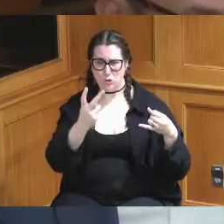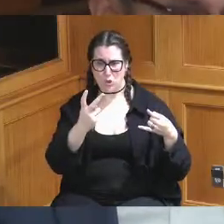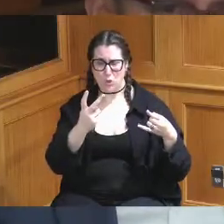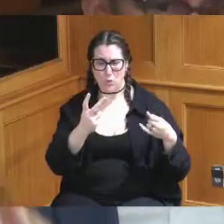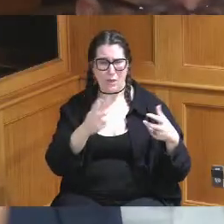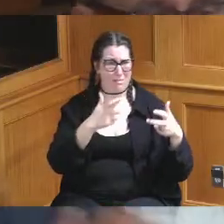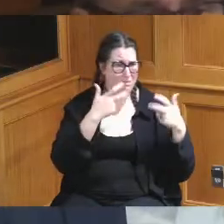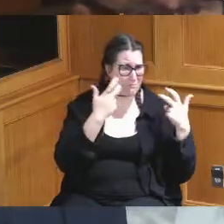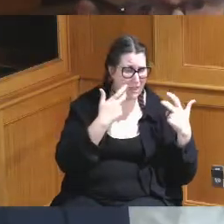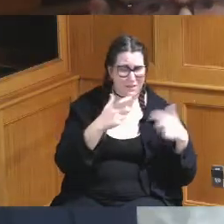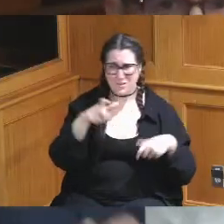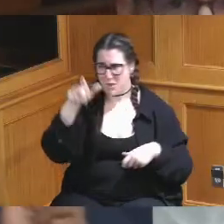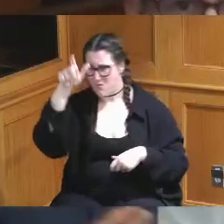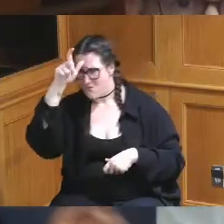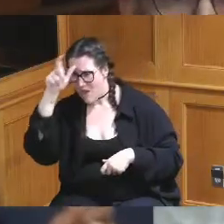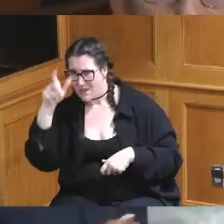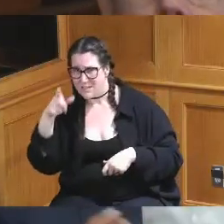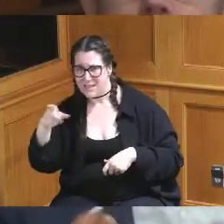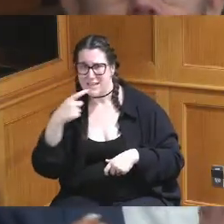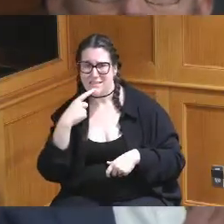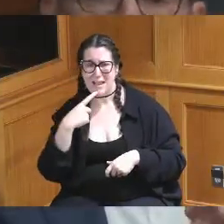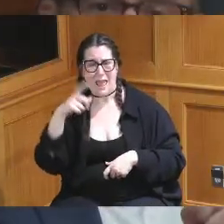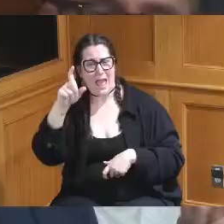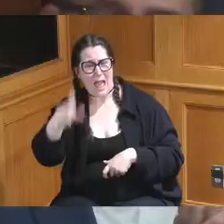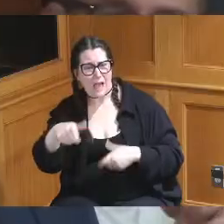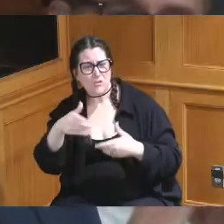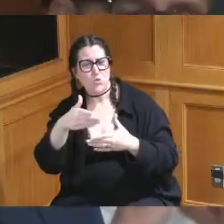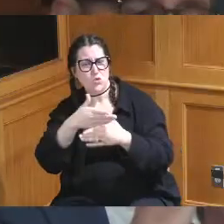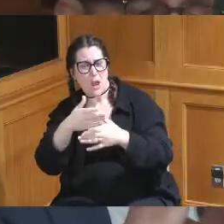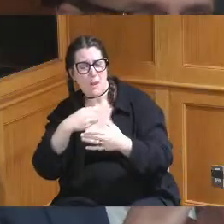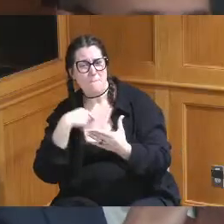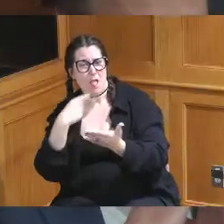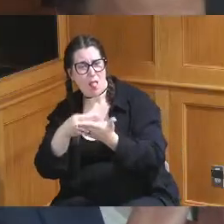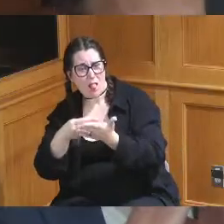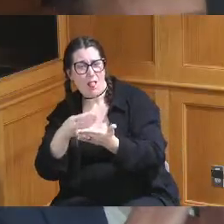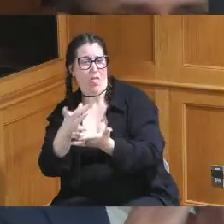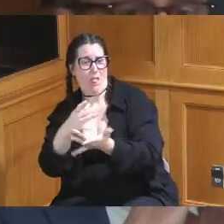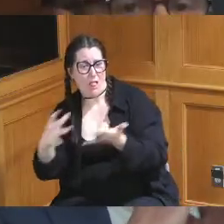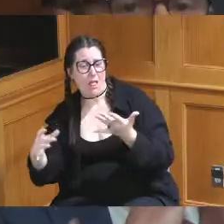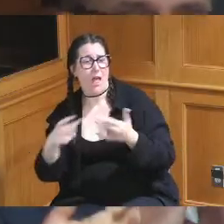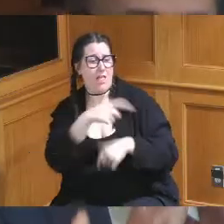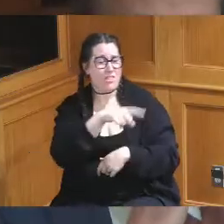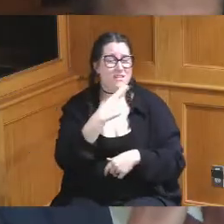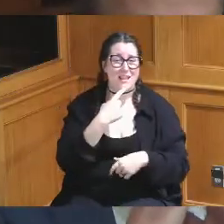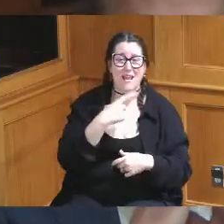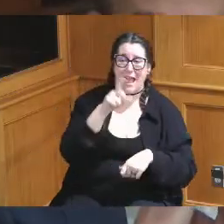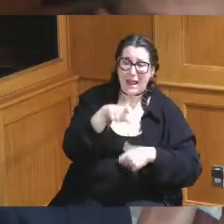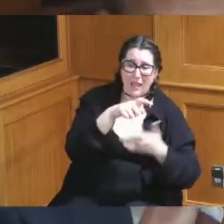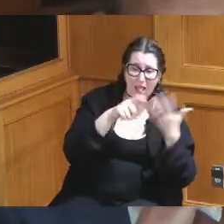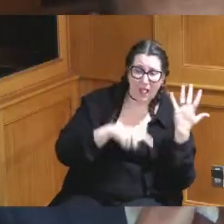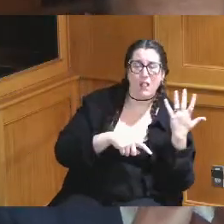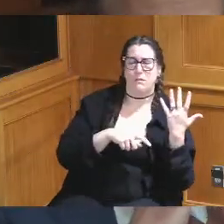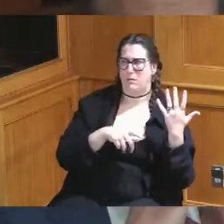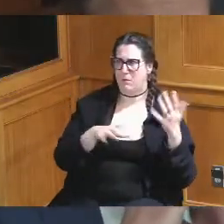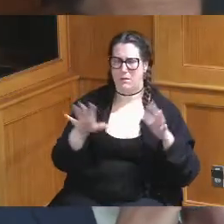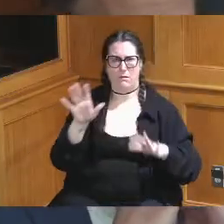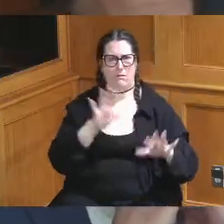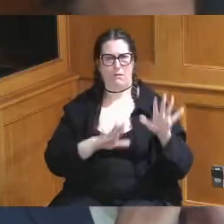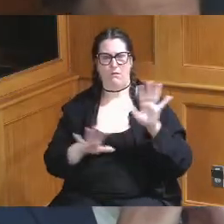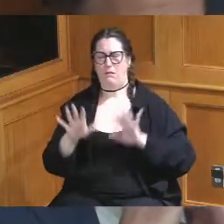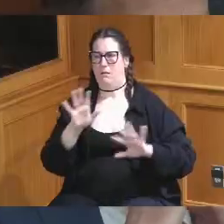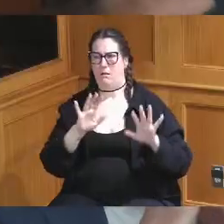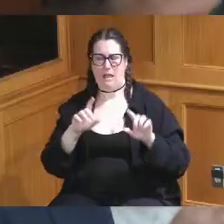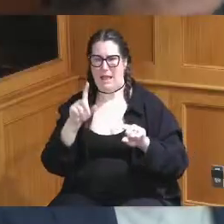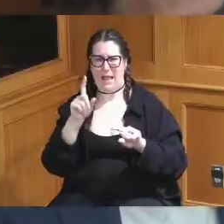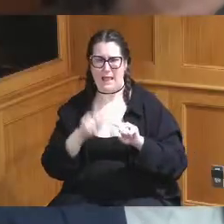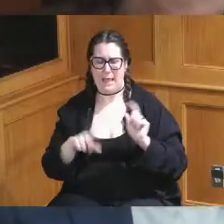and the Bengals. Reds will be over here saying they got to get their share. Bengals will be over here, you better give us something else. My gosh, I can't even imagine looking